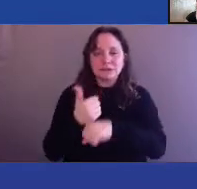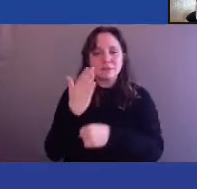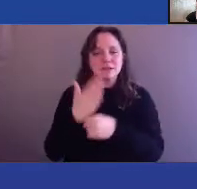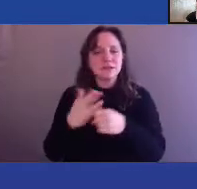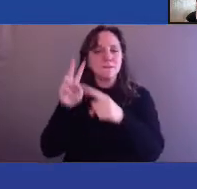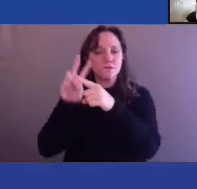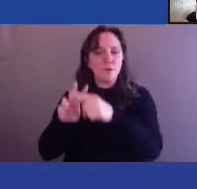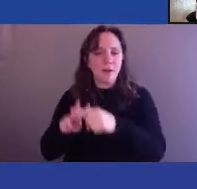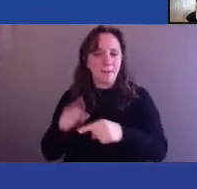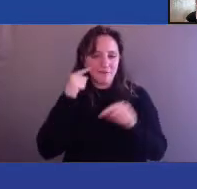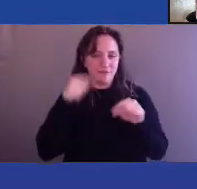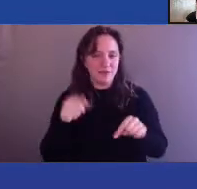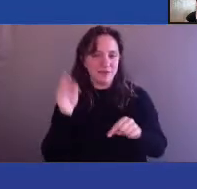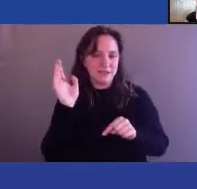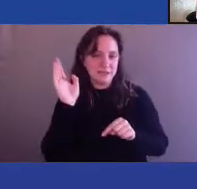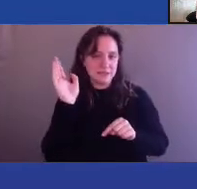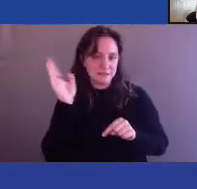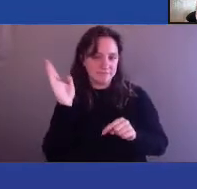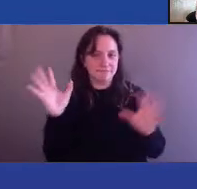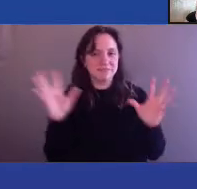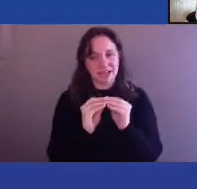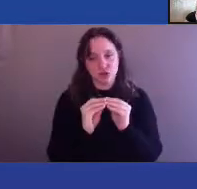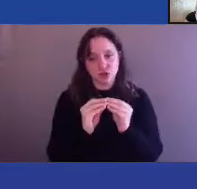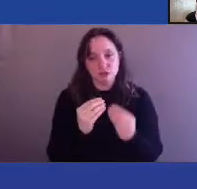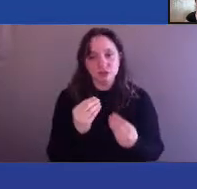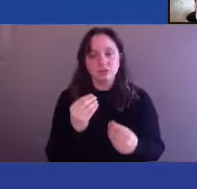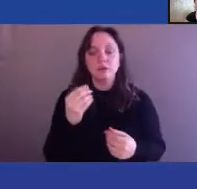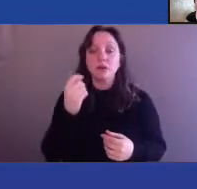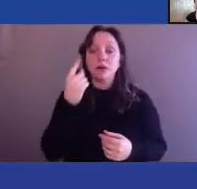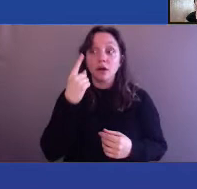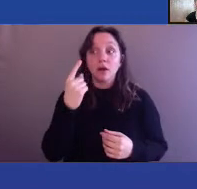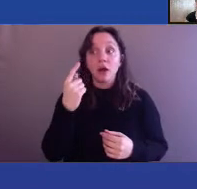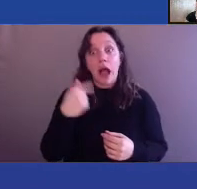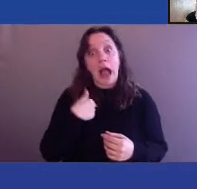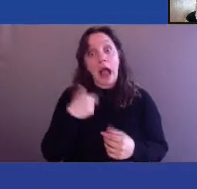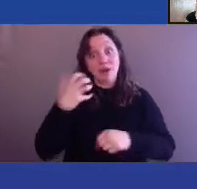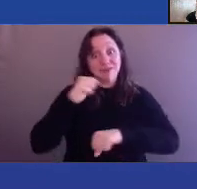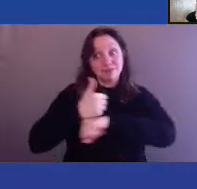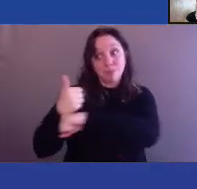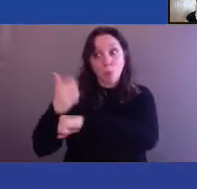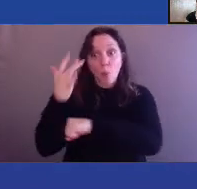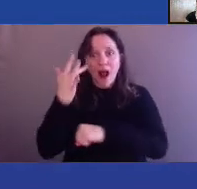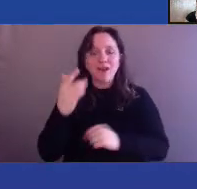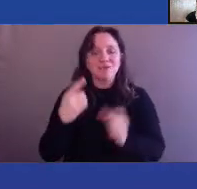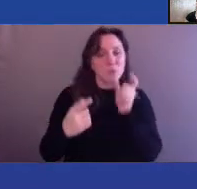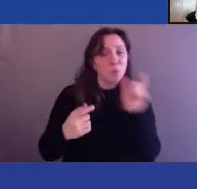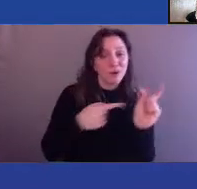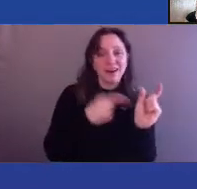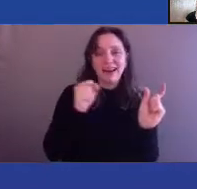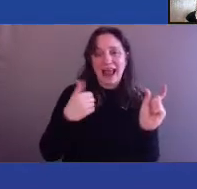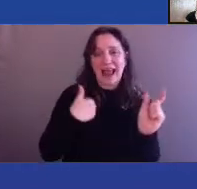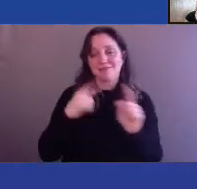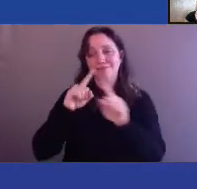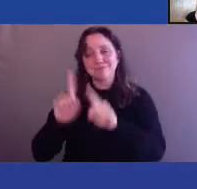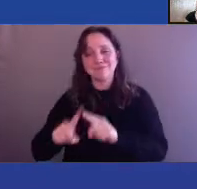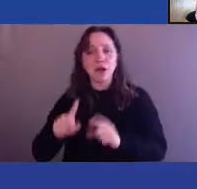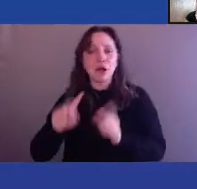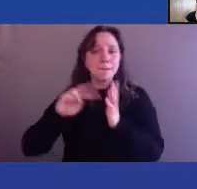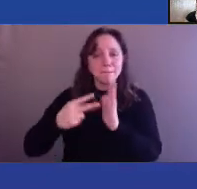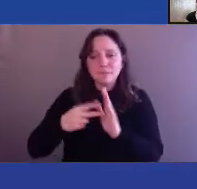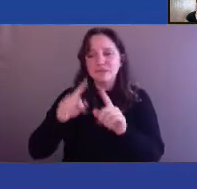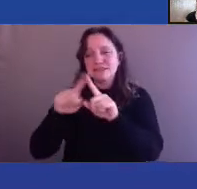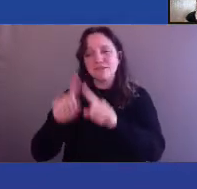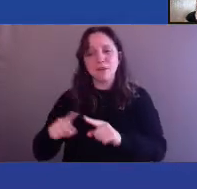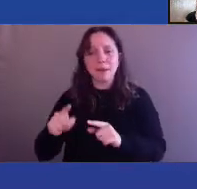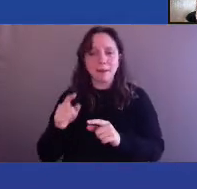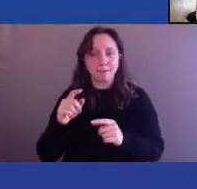purposes of this session, knowing that many of the words that I'll use have multiple meanings and uses. I acknowledge off the top